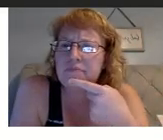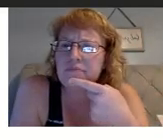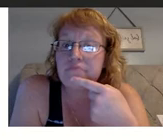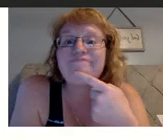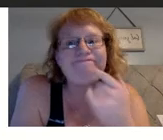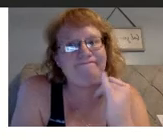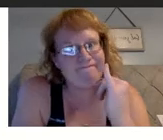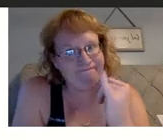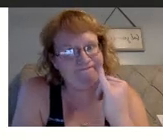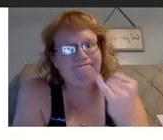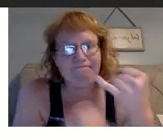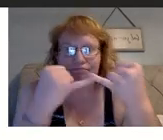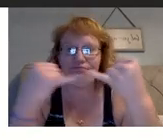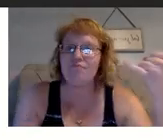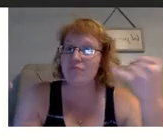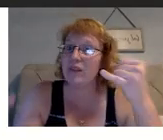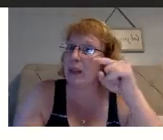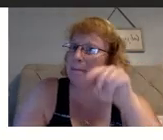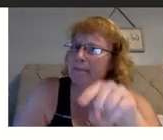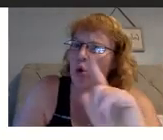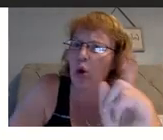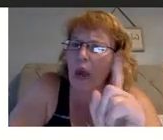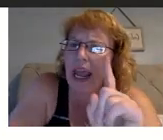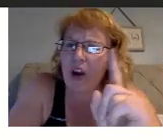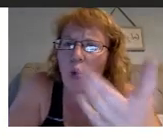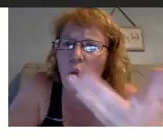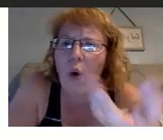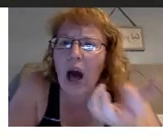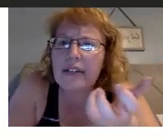Me too. It's underlined. Can you point to it?